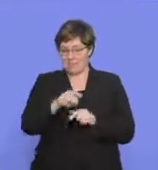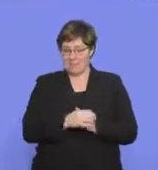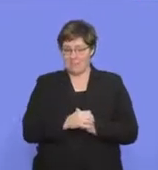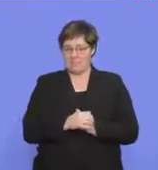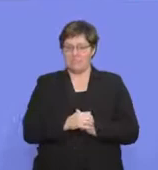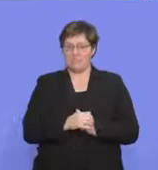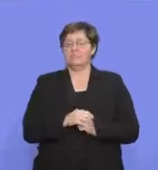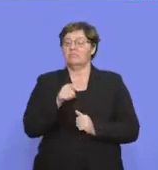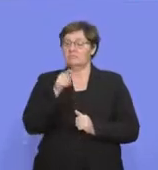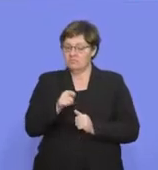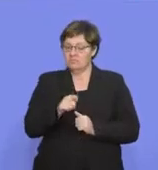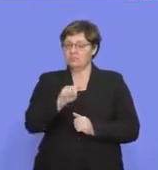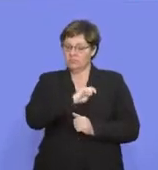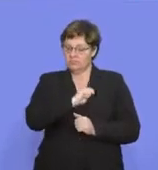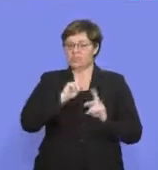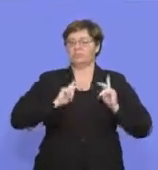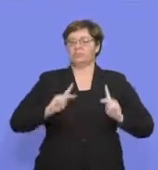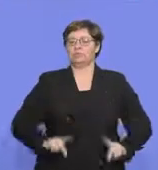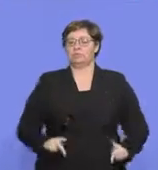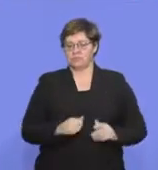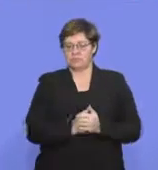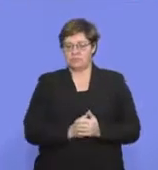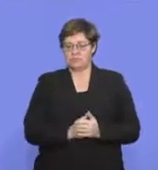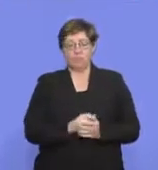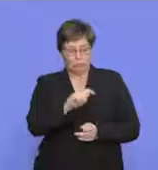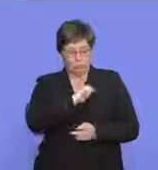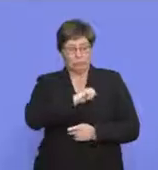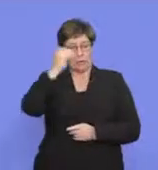was an actual human being, the actual brain,